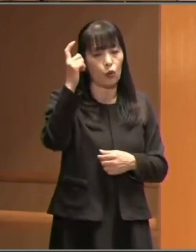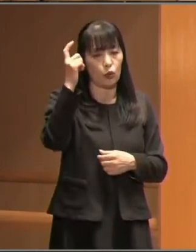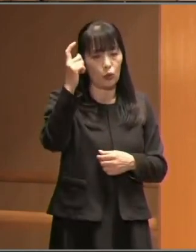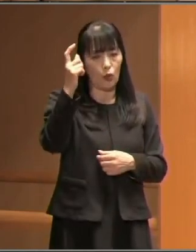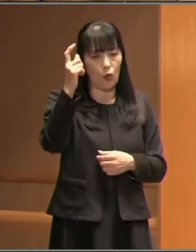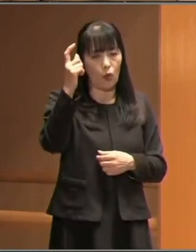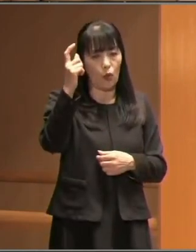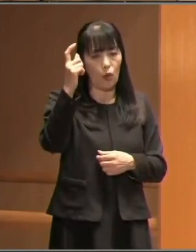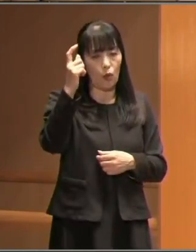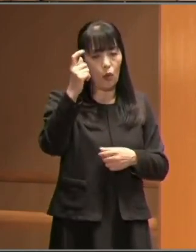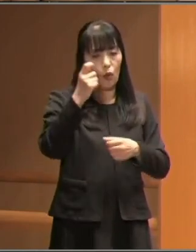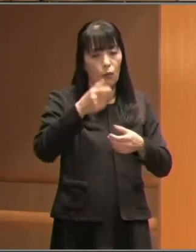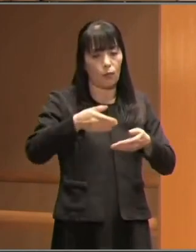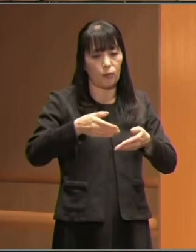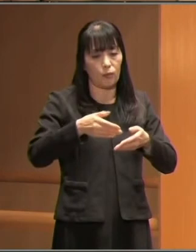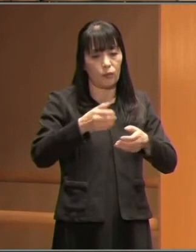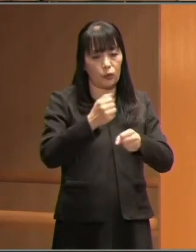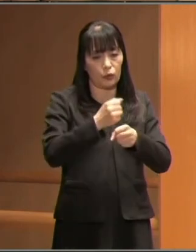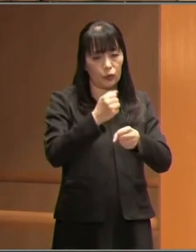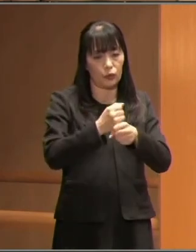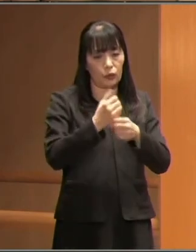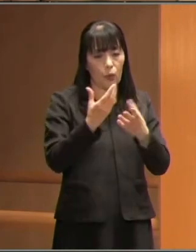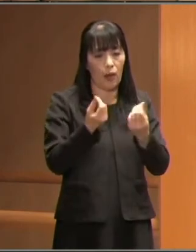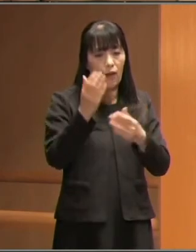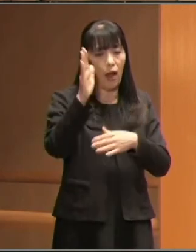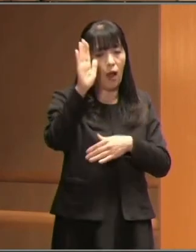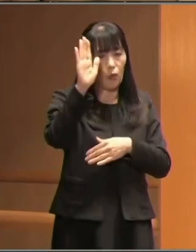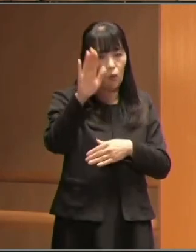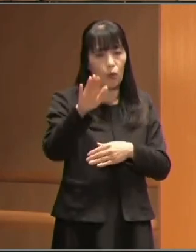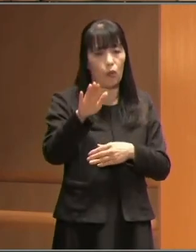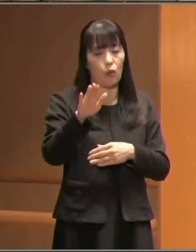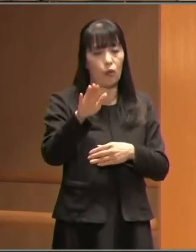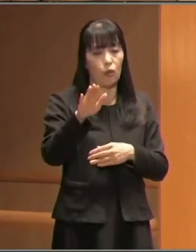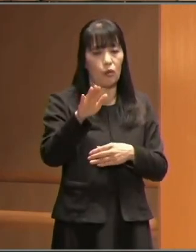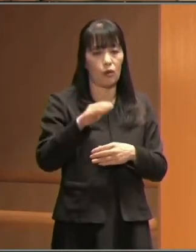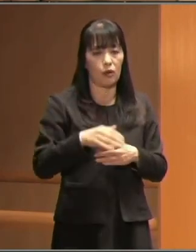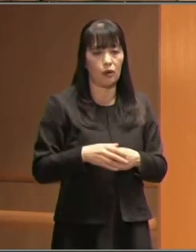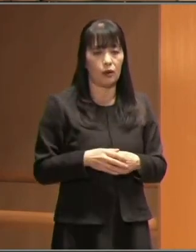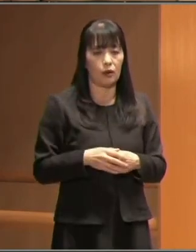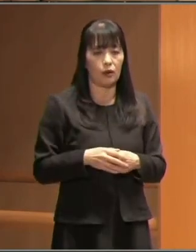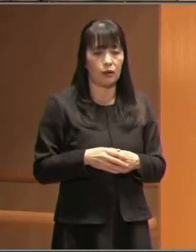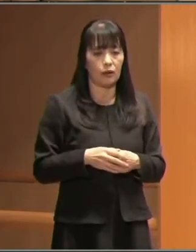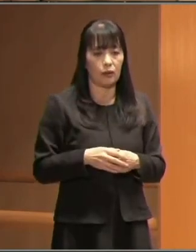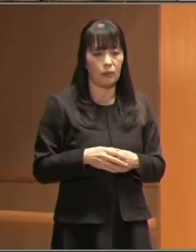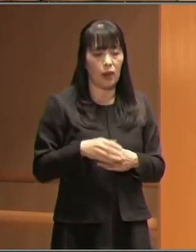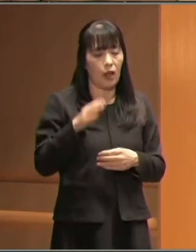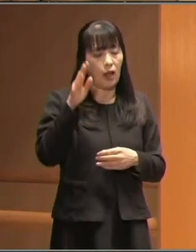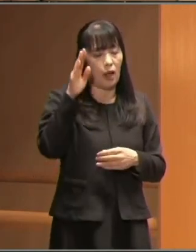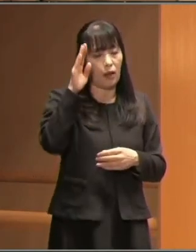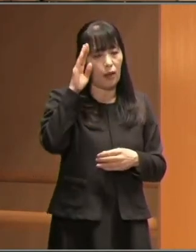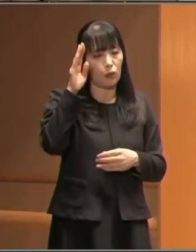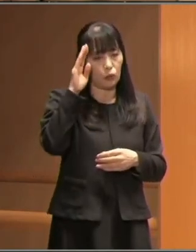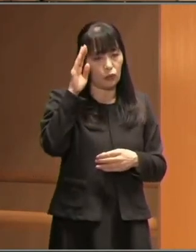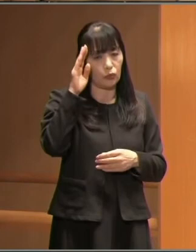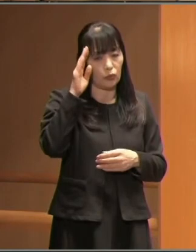And after constructing a motorway,